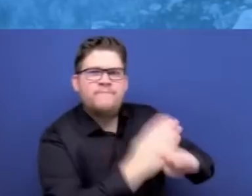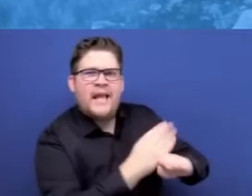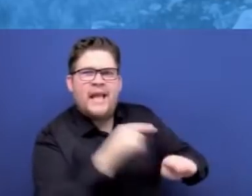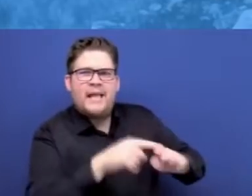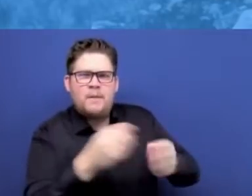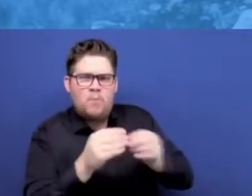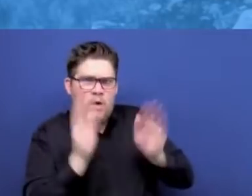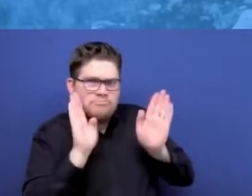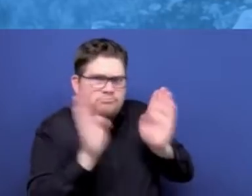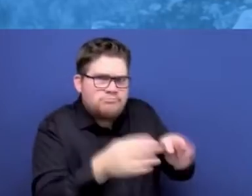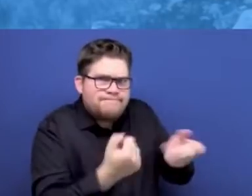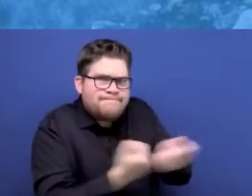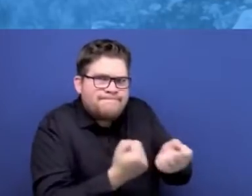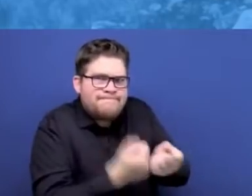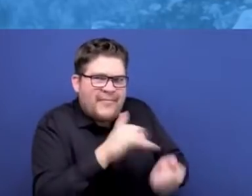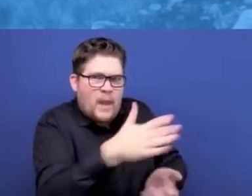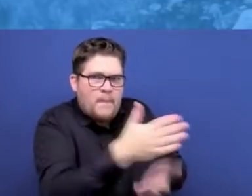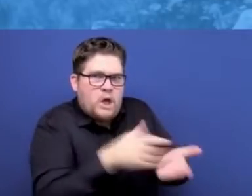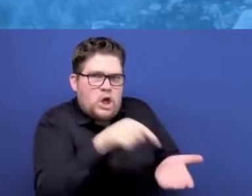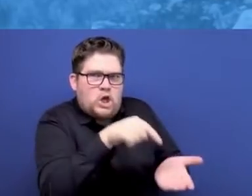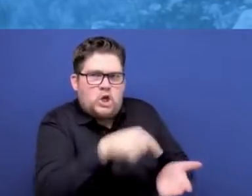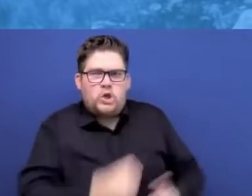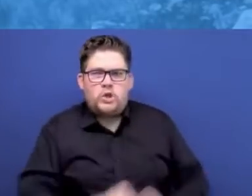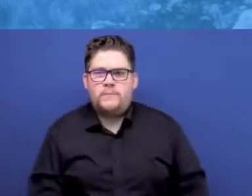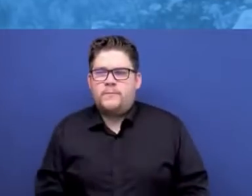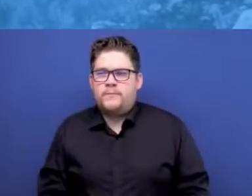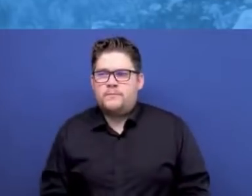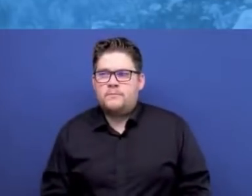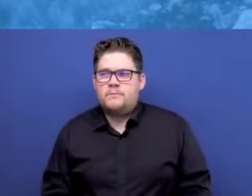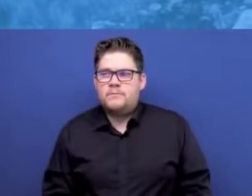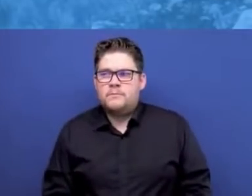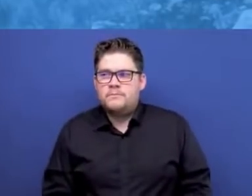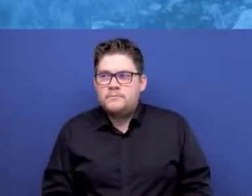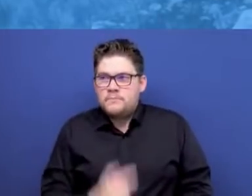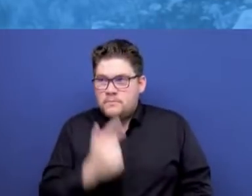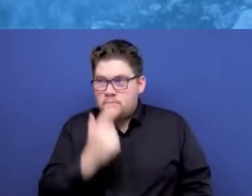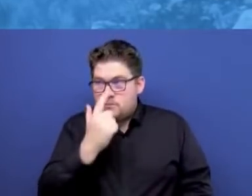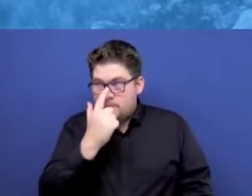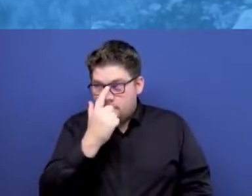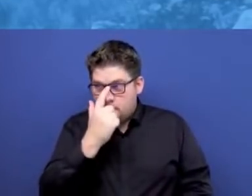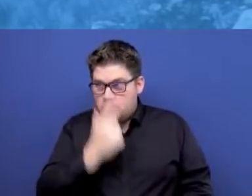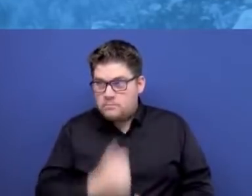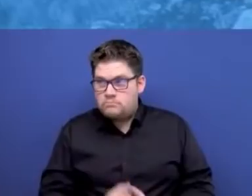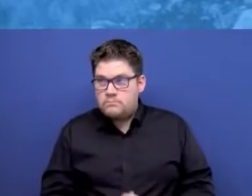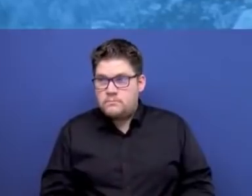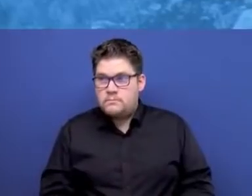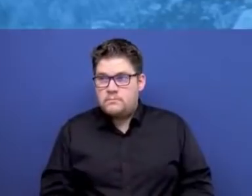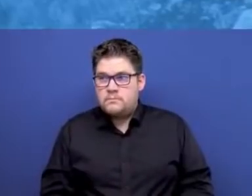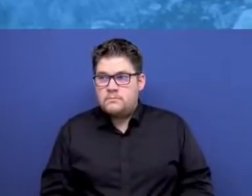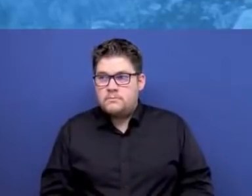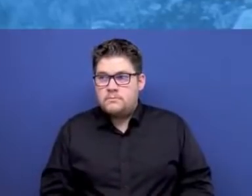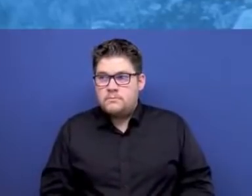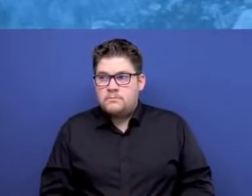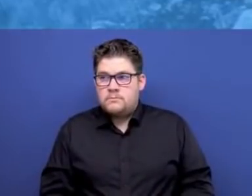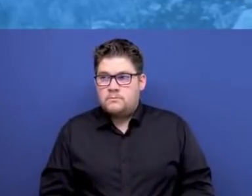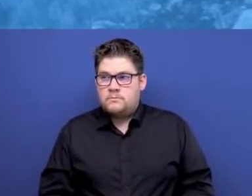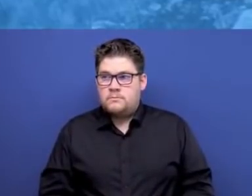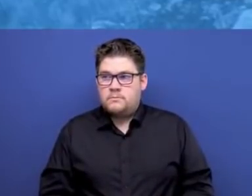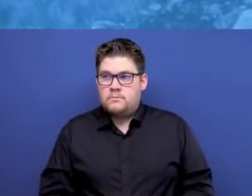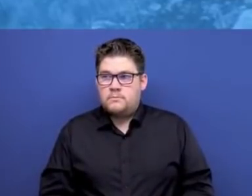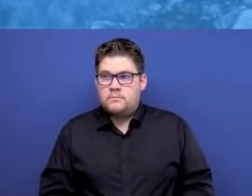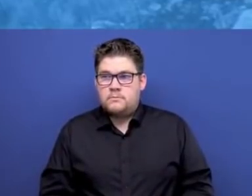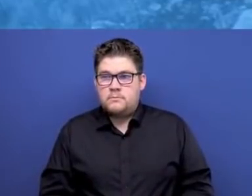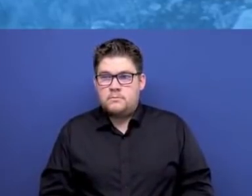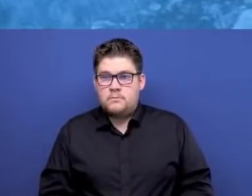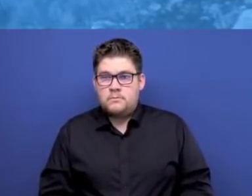For the next question, we go to Marcella Bernardo, News 1130. Hi there, Rob. I'm not sure if you're the person who has to answer this,